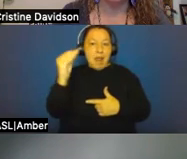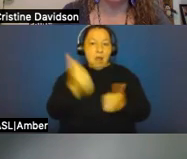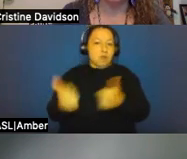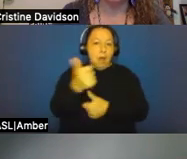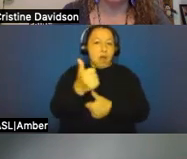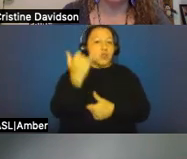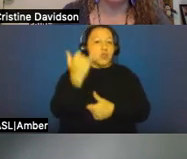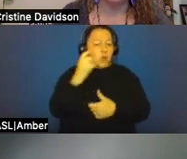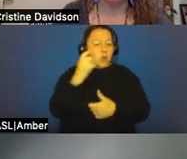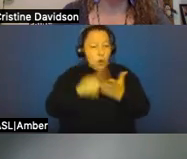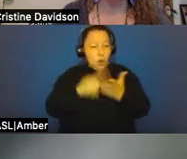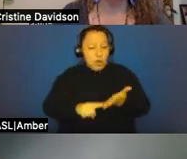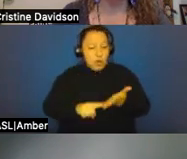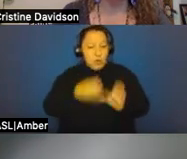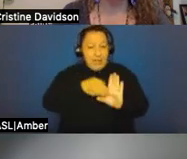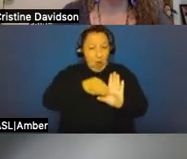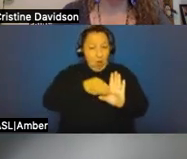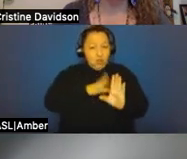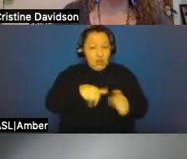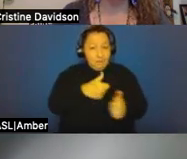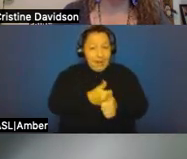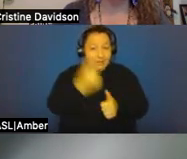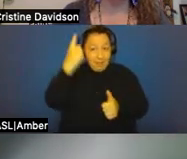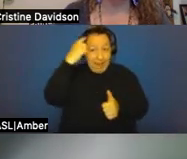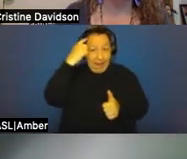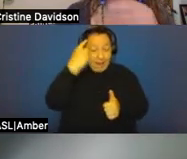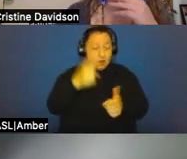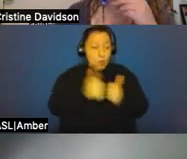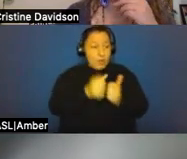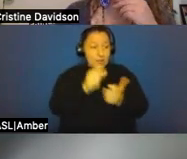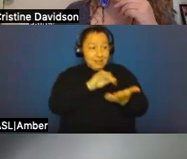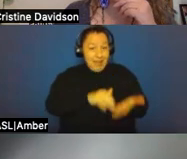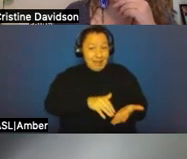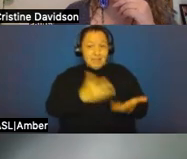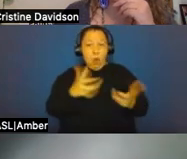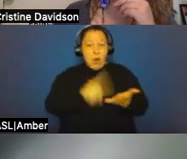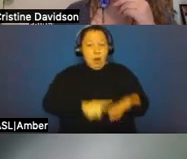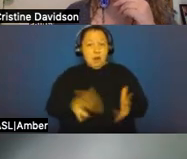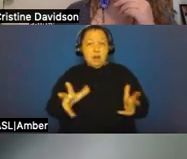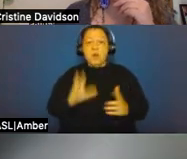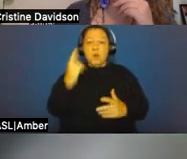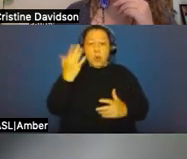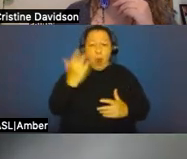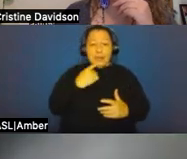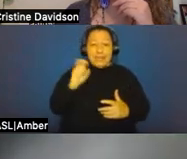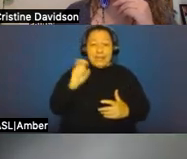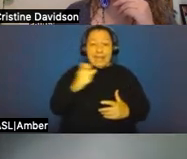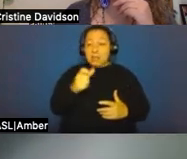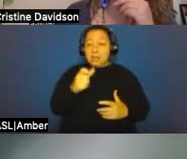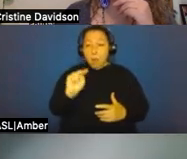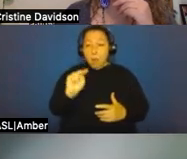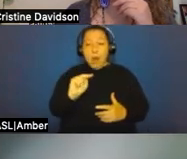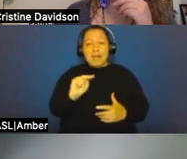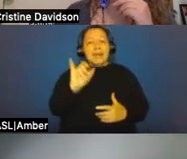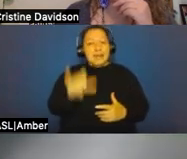and the studies that have been done, it is the reason I said that sex is not porn is because it is, you know, the place where most of our kids are